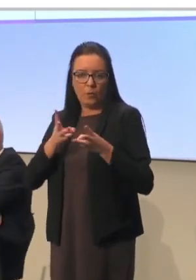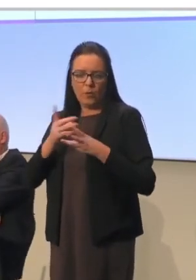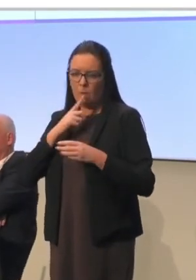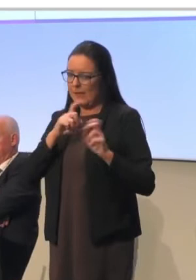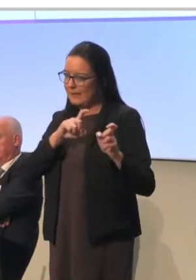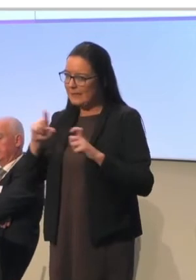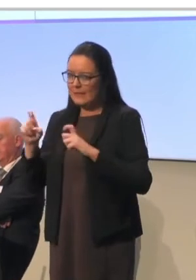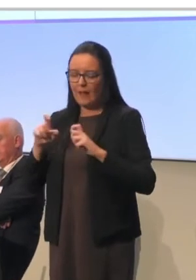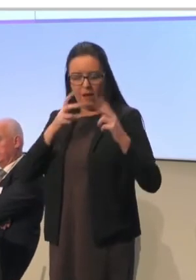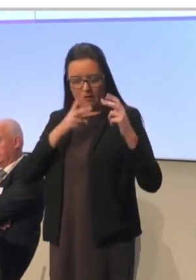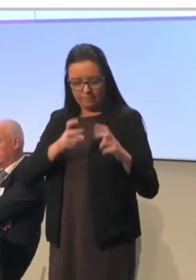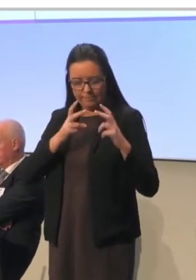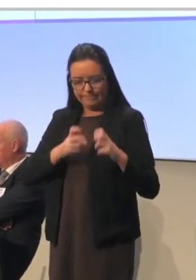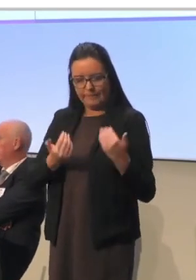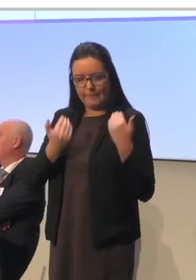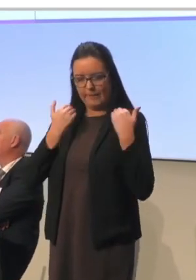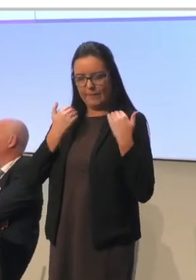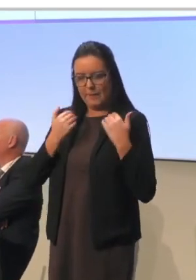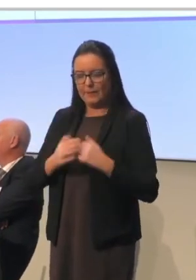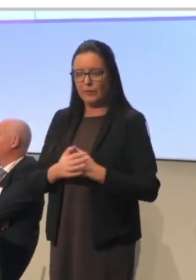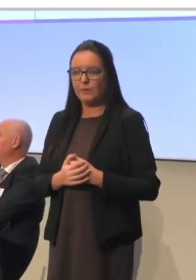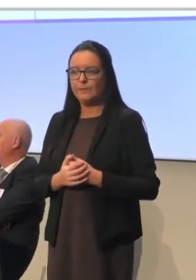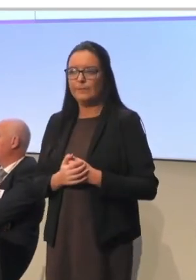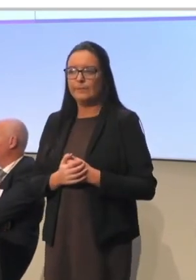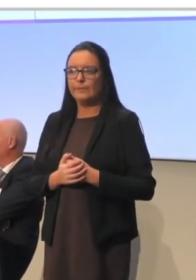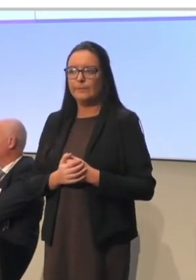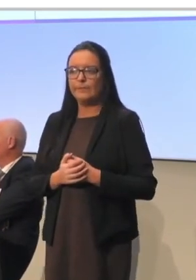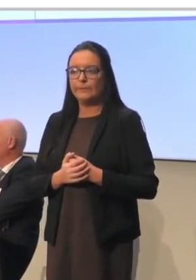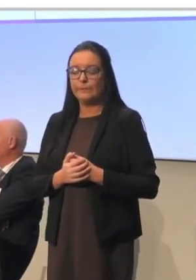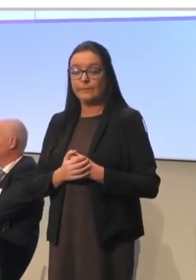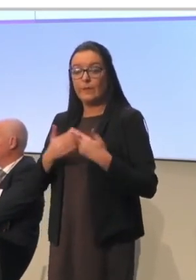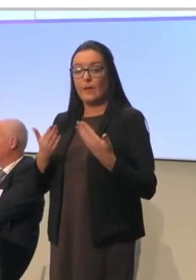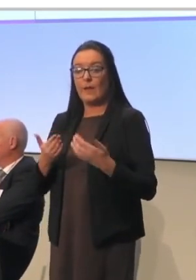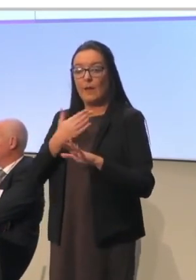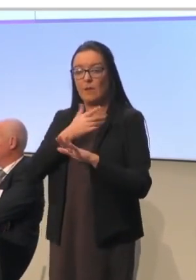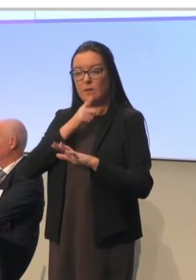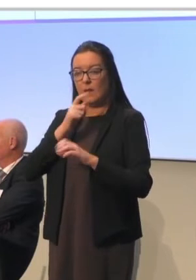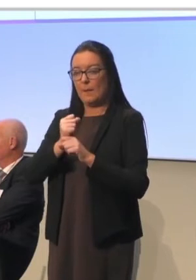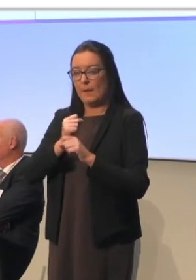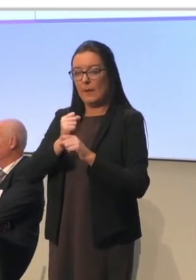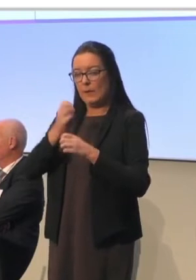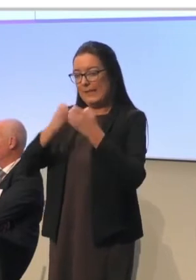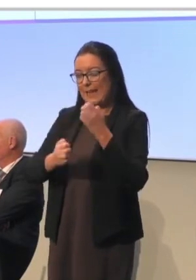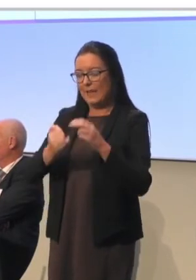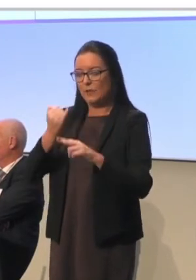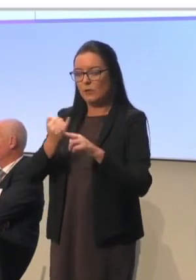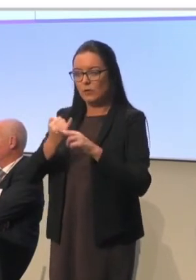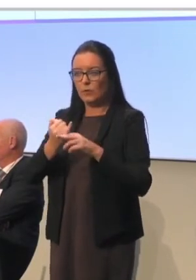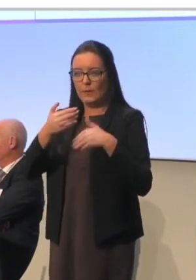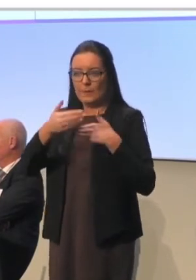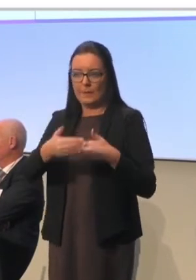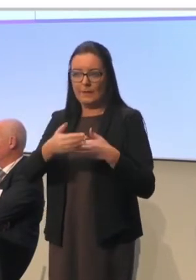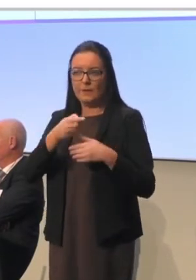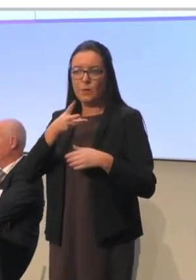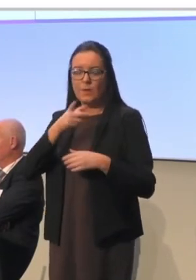data. So I'm going to start with the kind of the end of school period for the young adults in these schools, and I'm going to talk